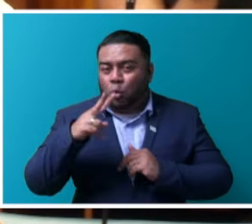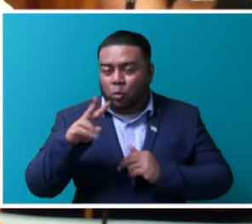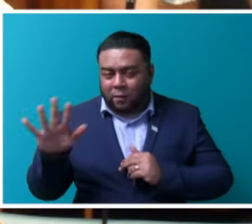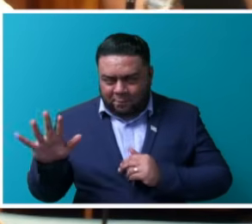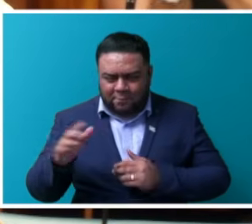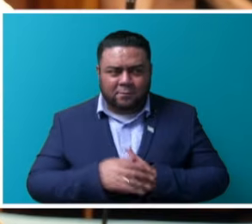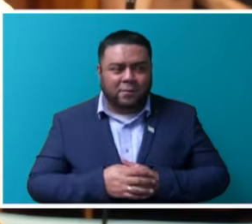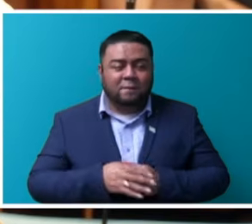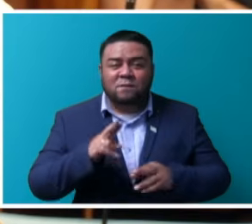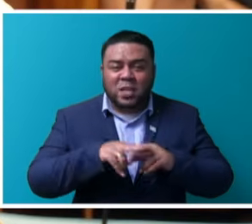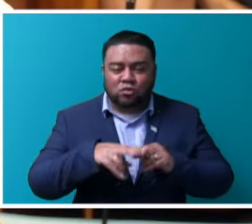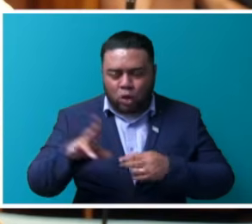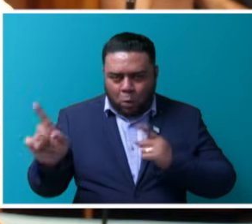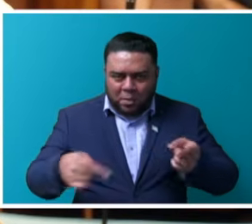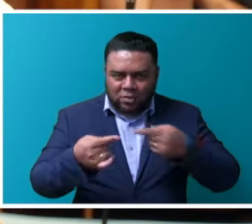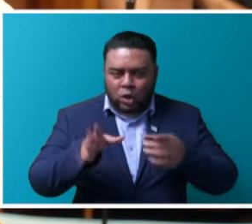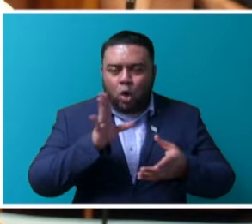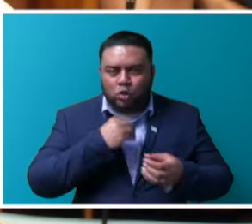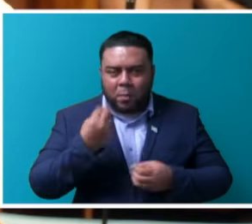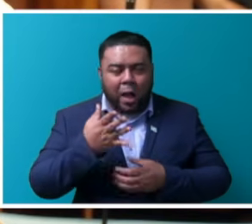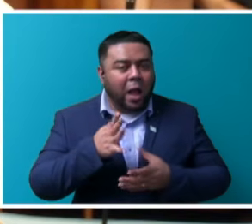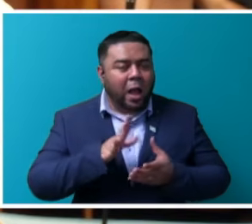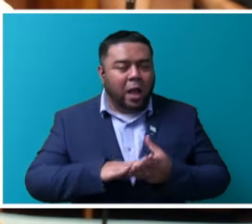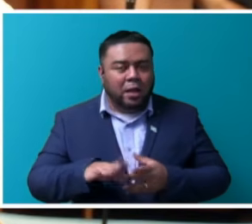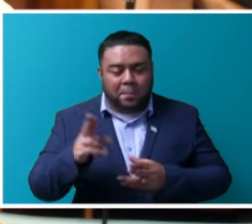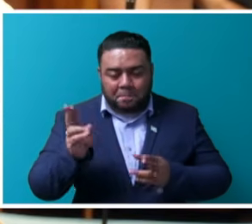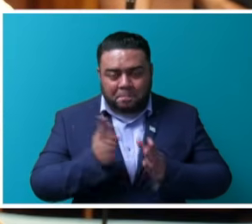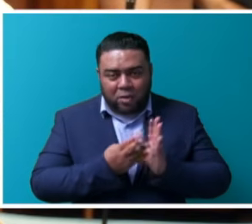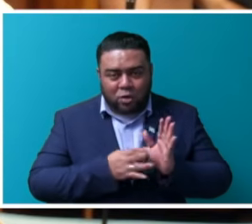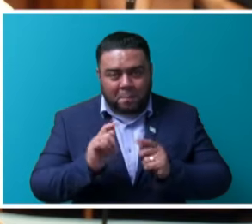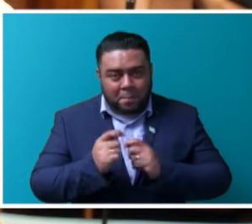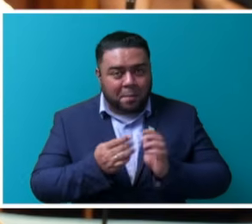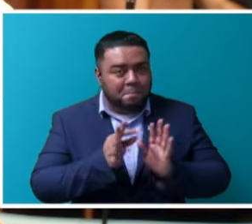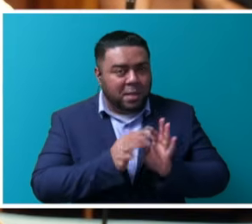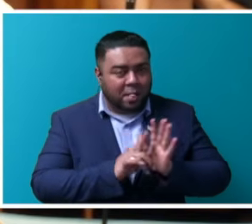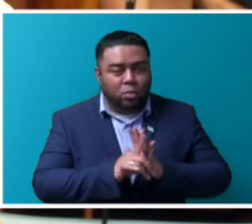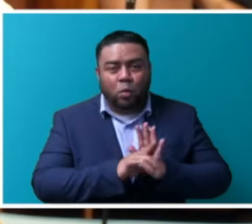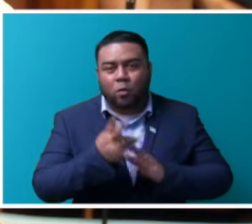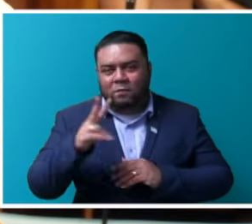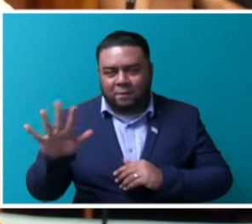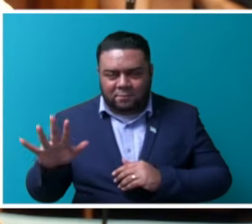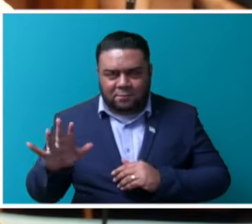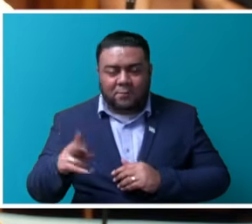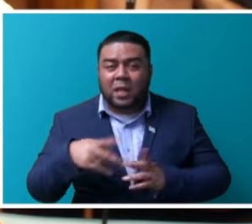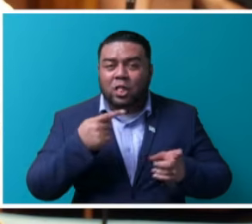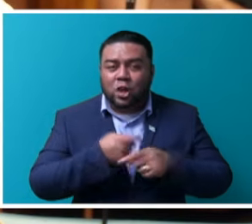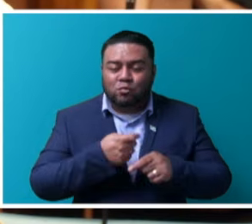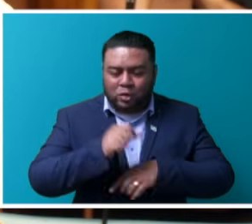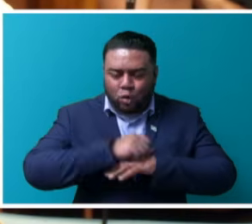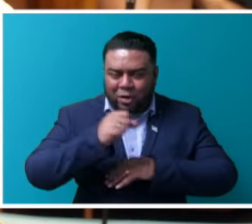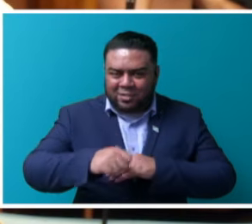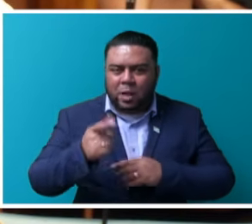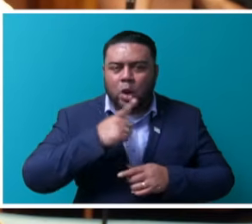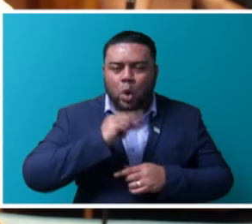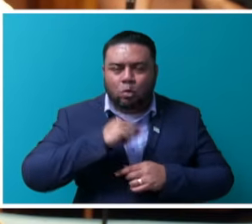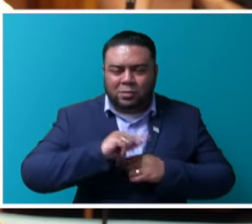2025, Fijian Competition and Consumer Commission Budget Amendment Bill 2025, Tertiary Scholarships and Loans